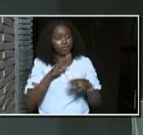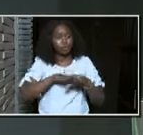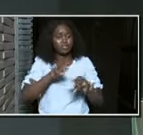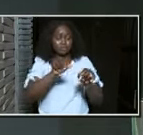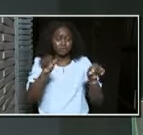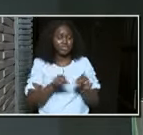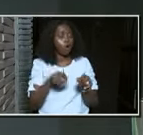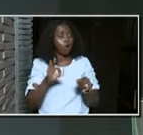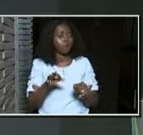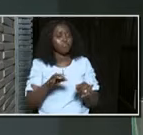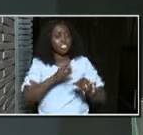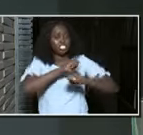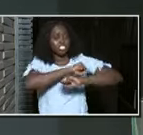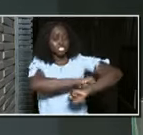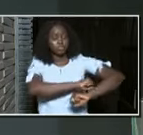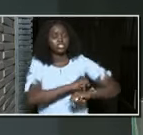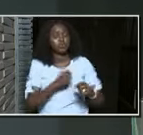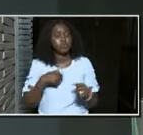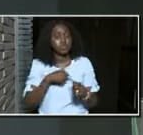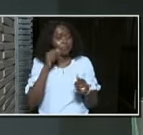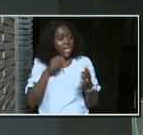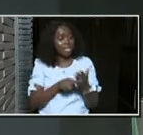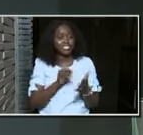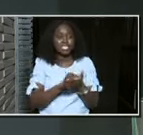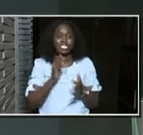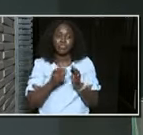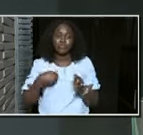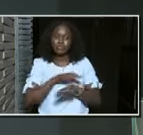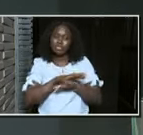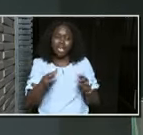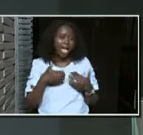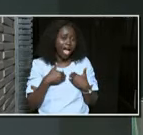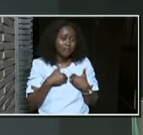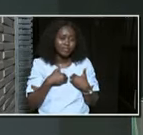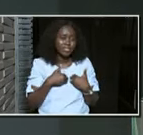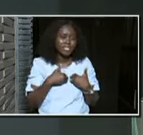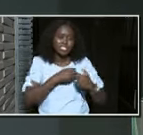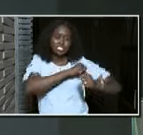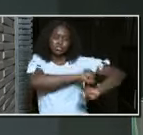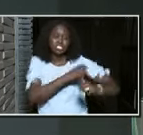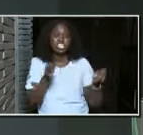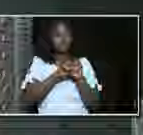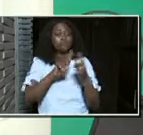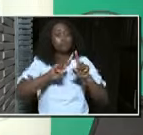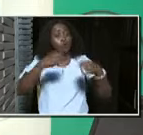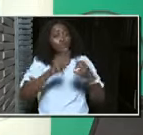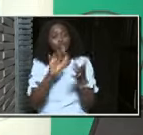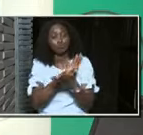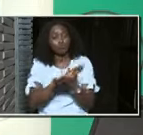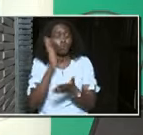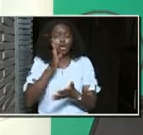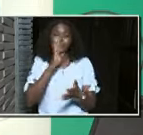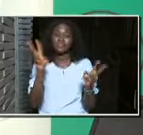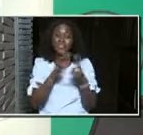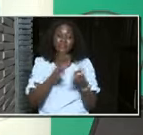security, we realize that if we don't have the security, even to go to school will be very difficult. In fact, we have